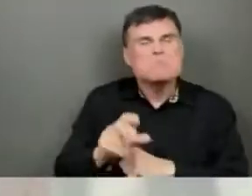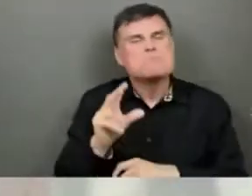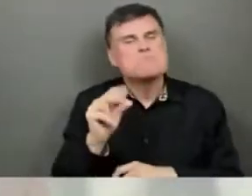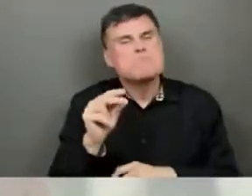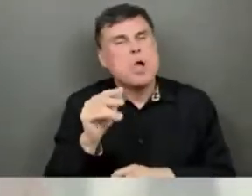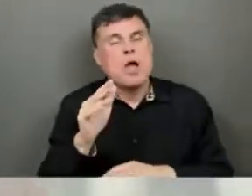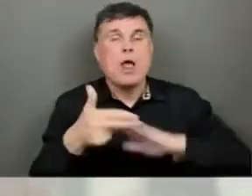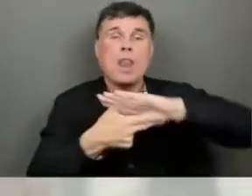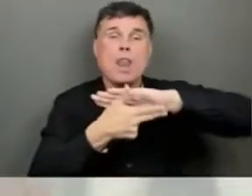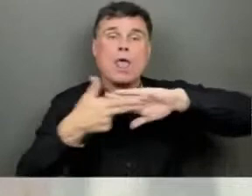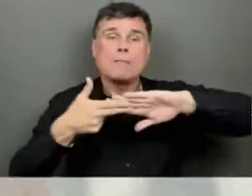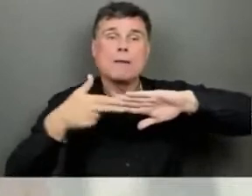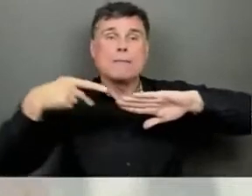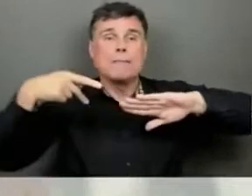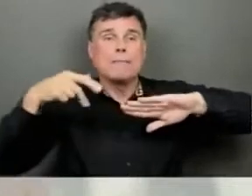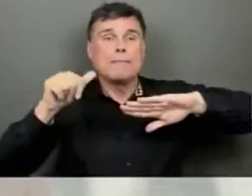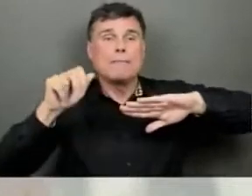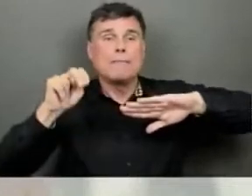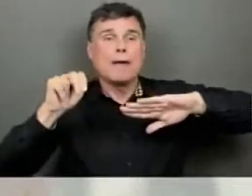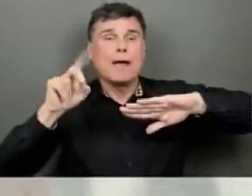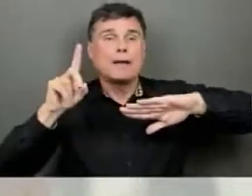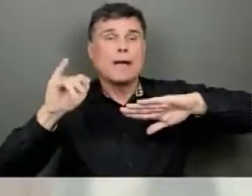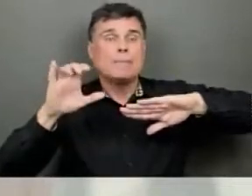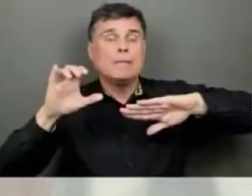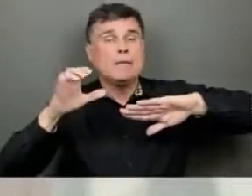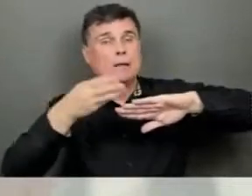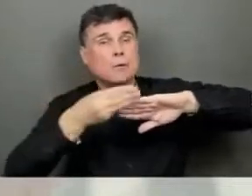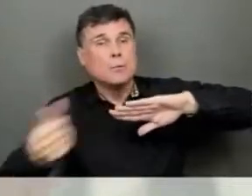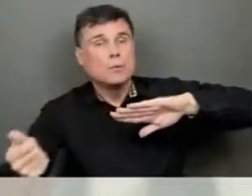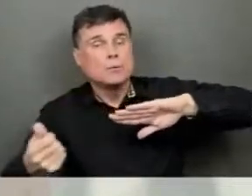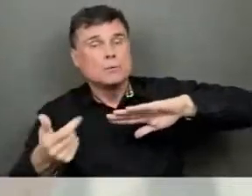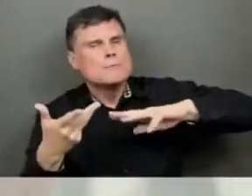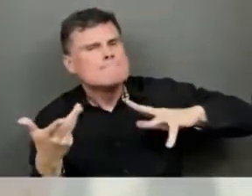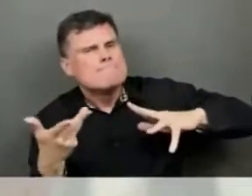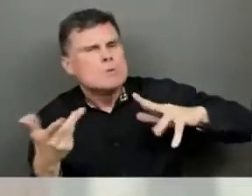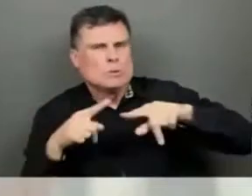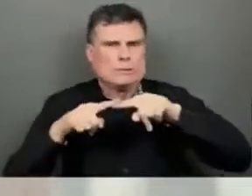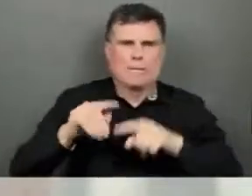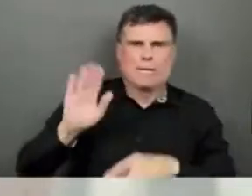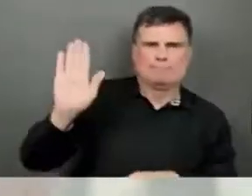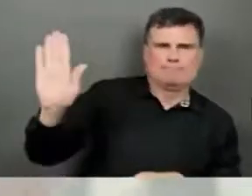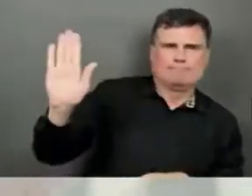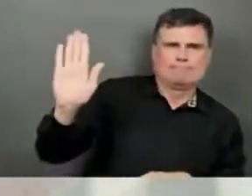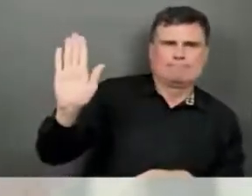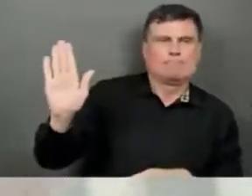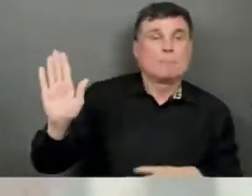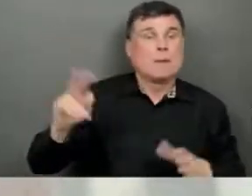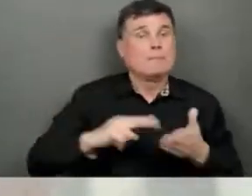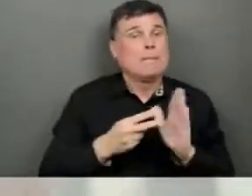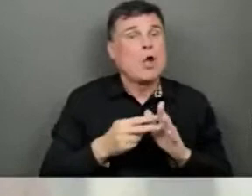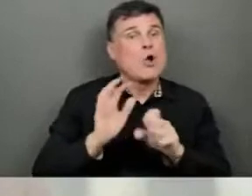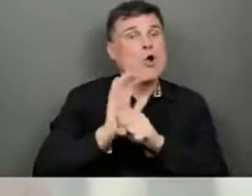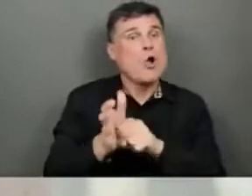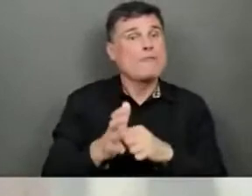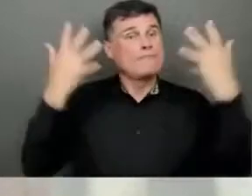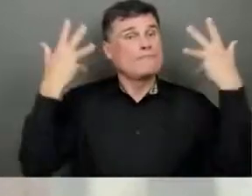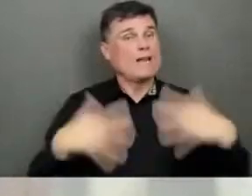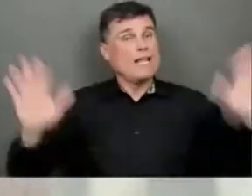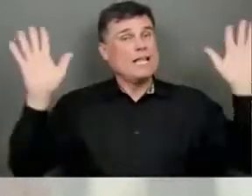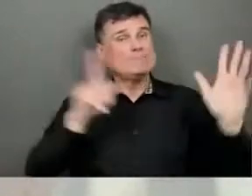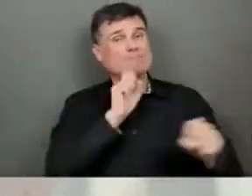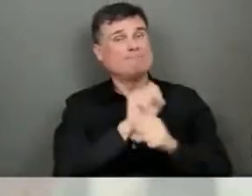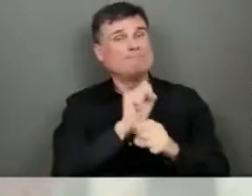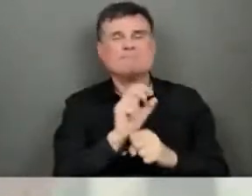the pandemic and start to, but that doesn't mean that COVID's gone and we don't have to do